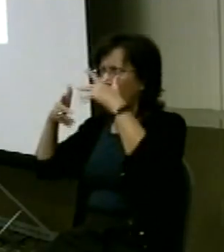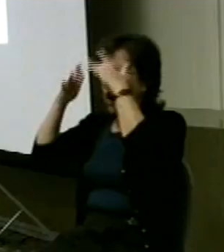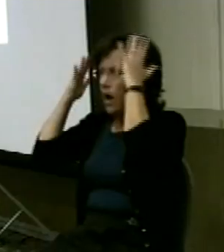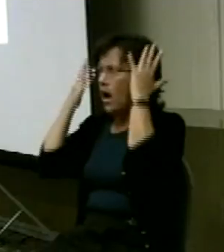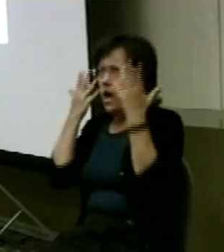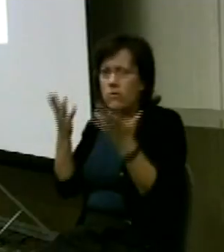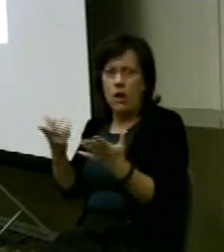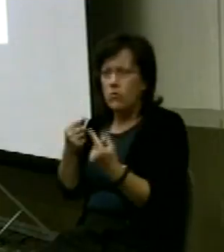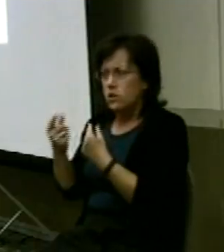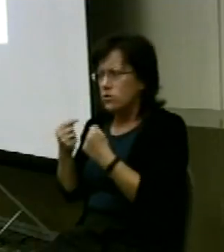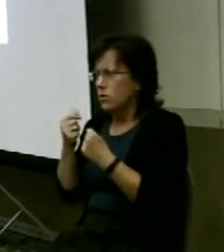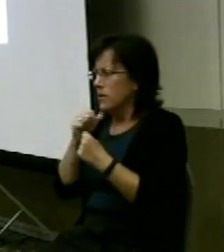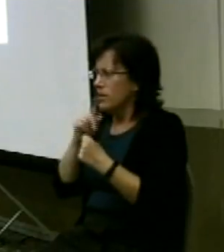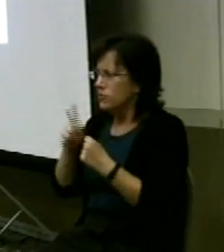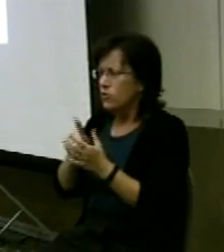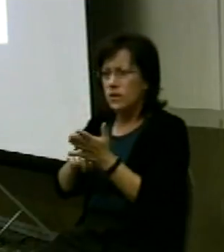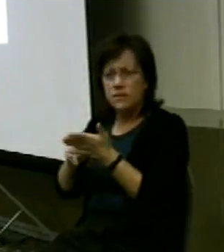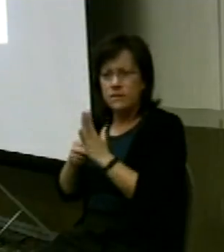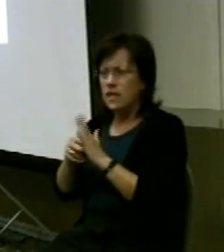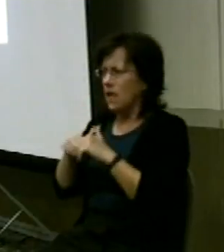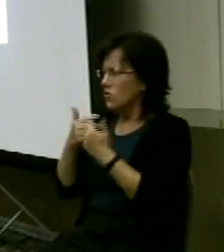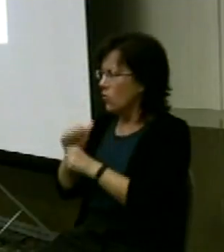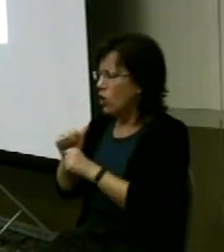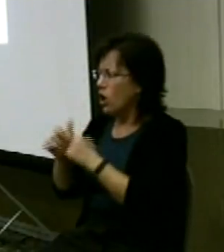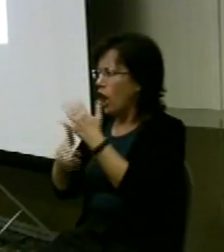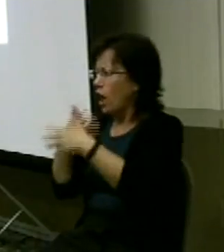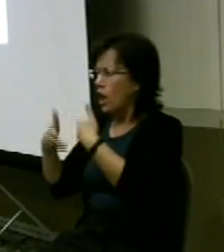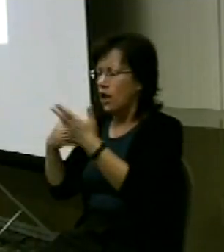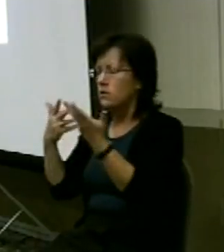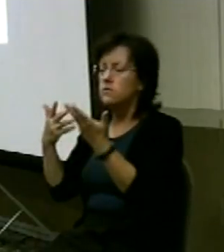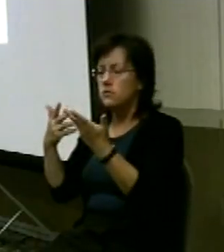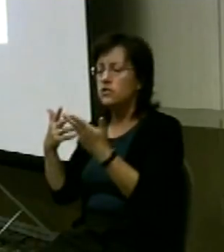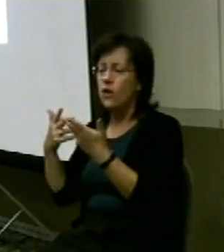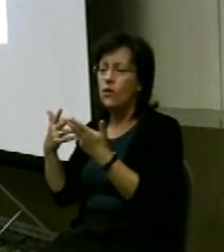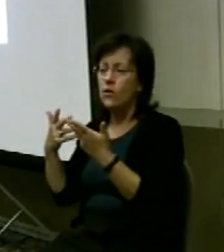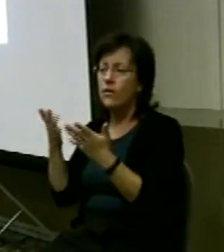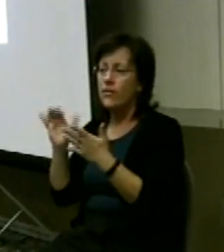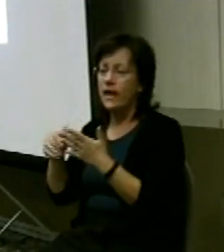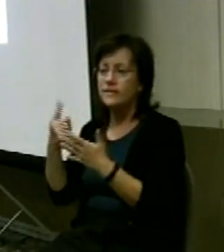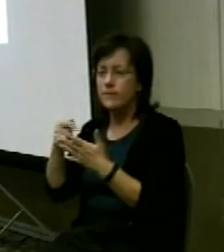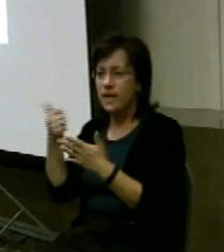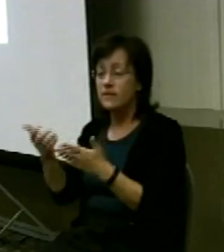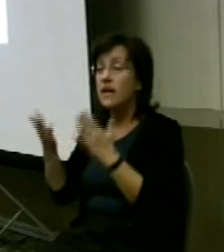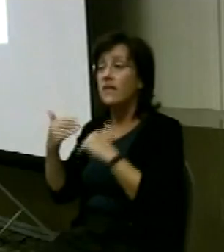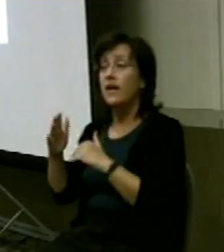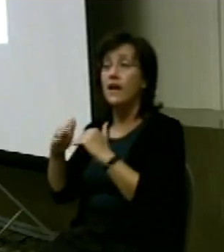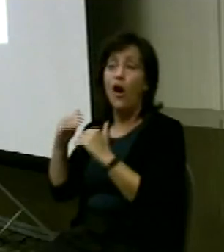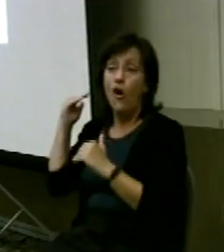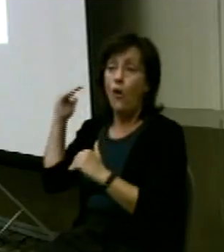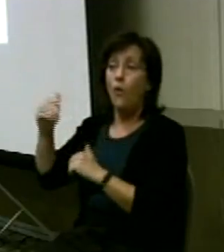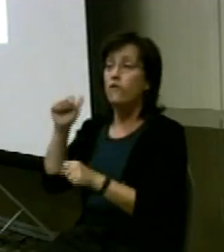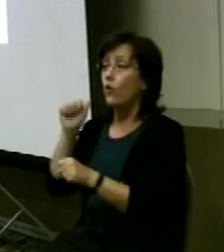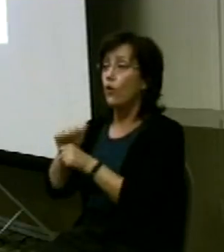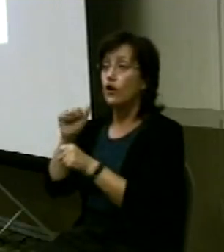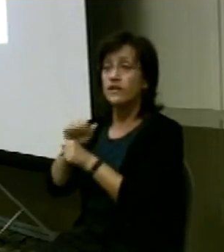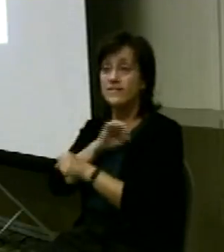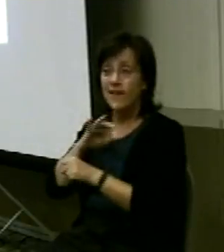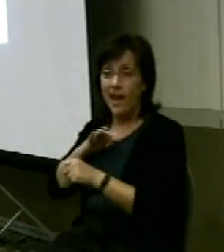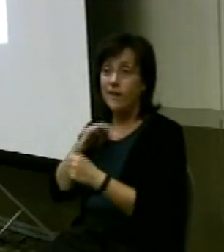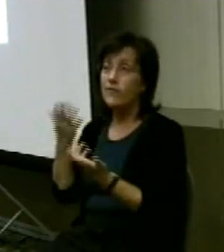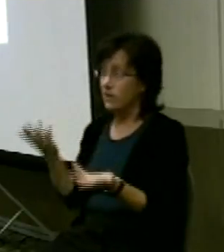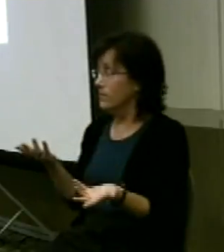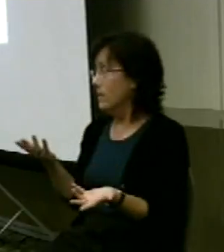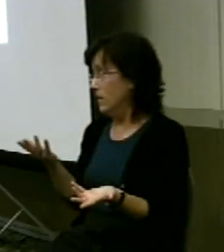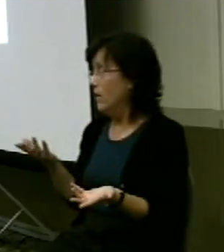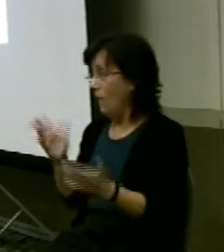really sure what that means or how that works. So working with that. And then overworked staff. I mean, let's face it, we all have a lot to